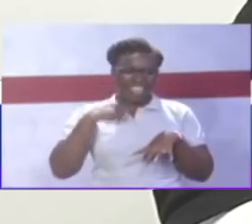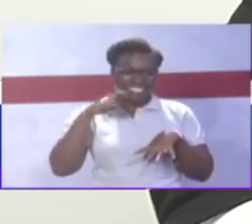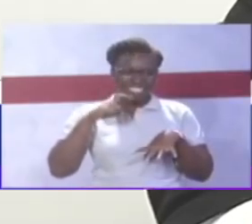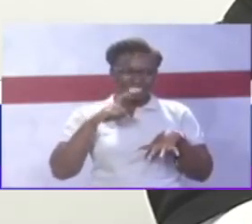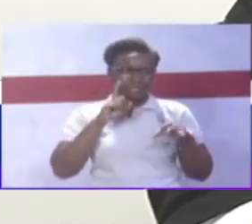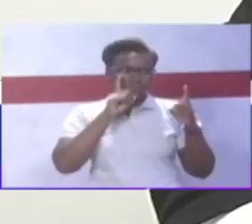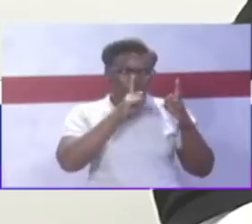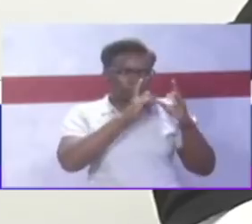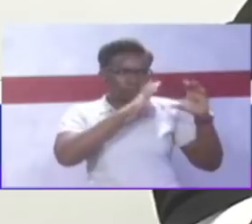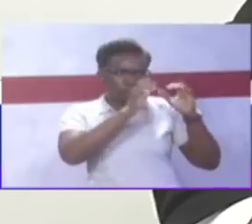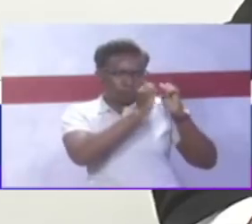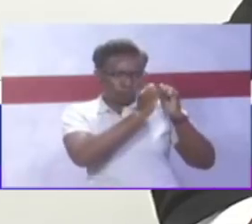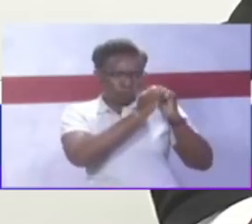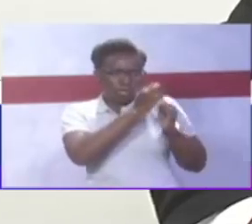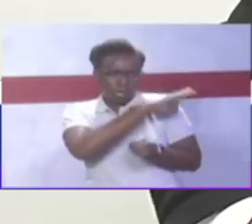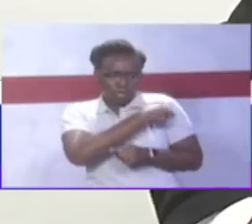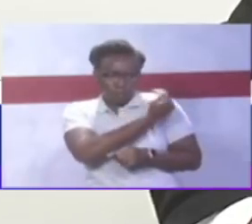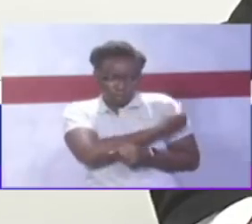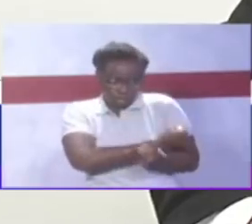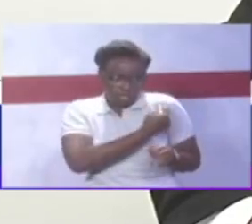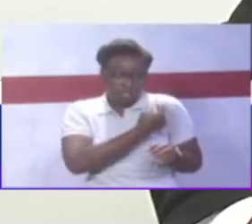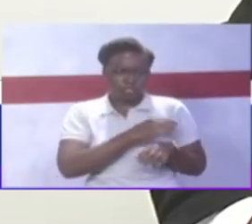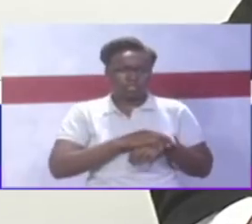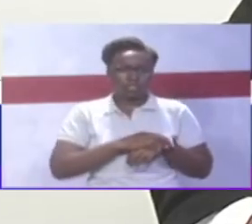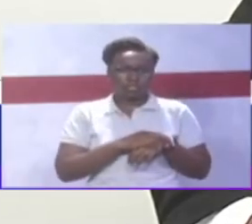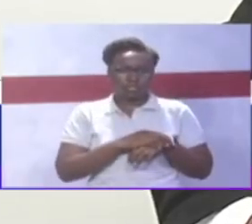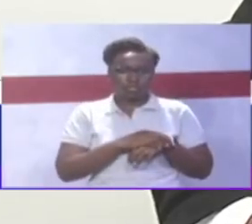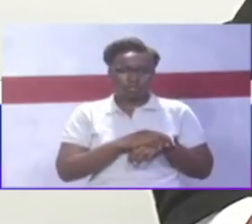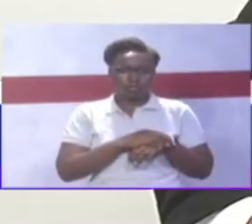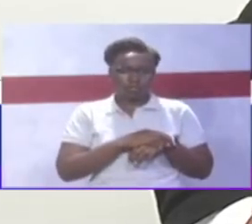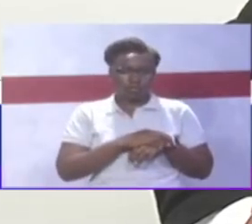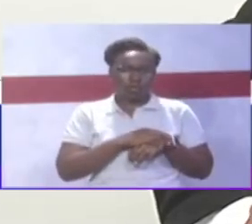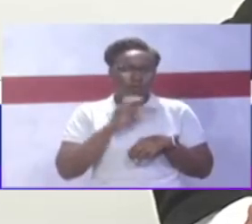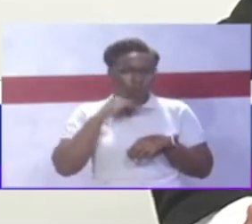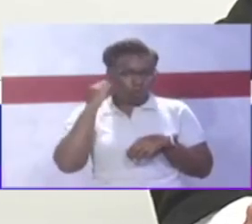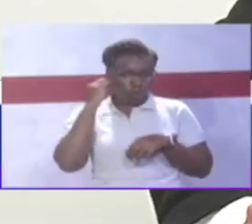sure. But I believe we may have 1 or 2 persons still in